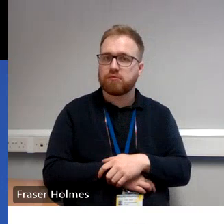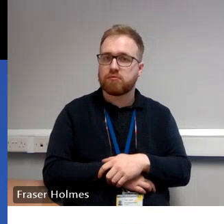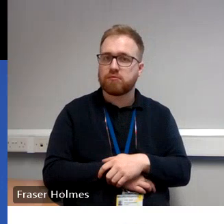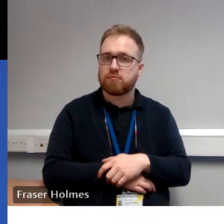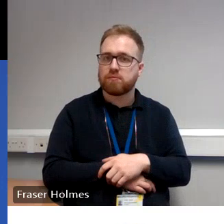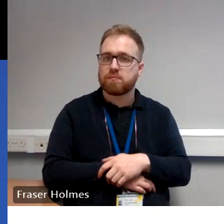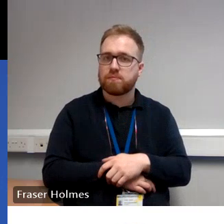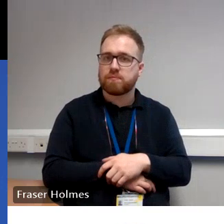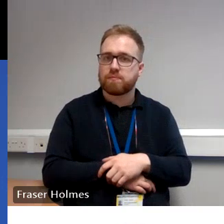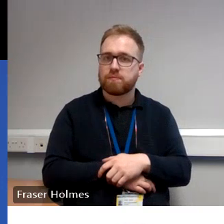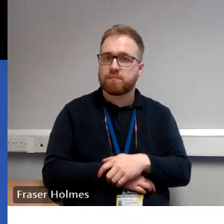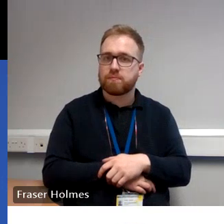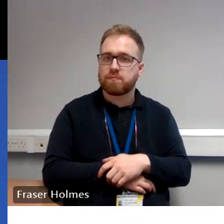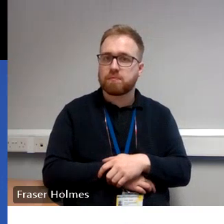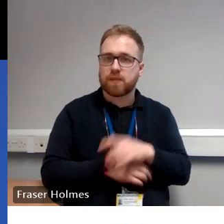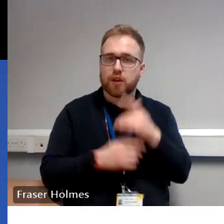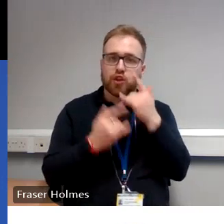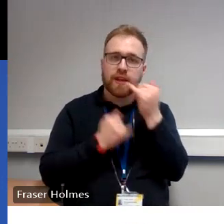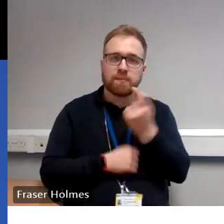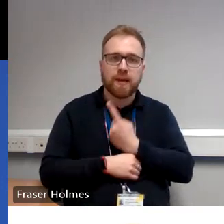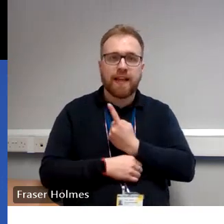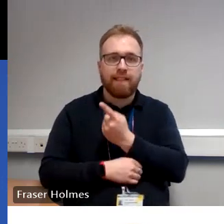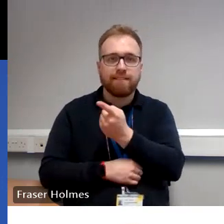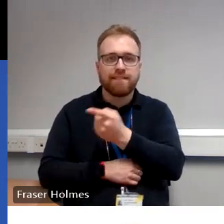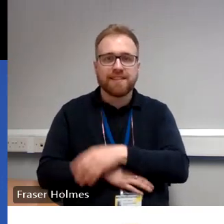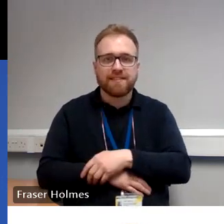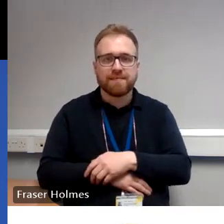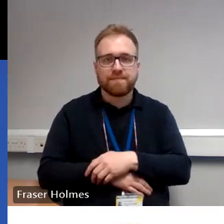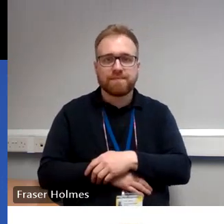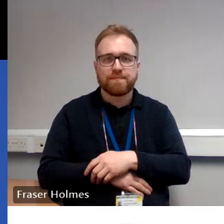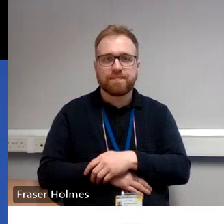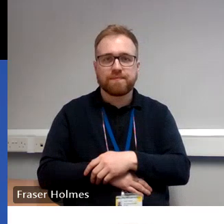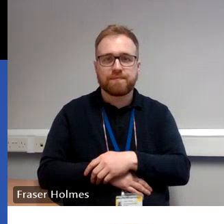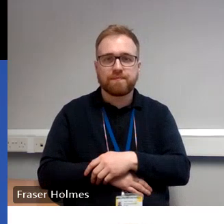I'm just going to test it myself.